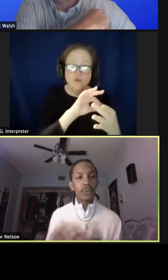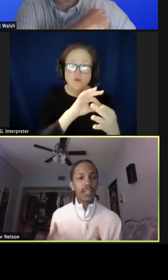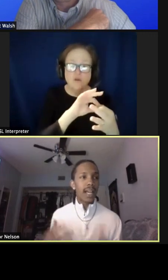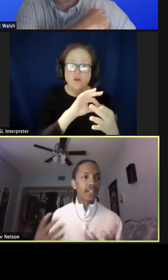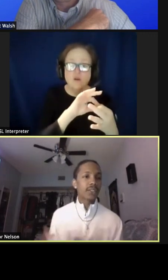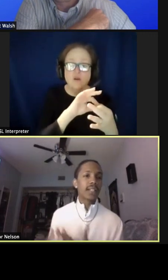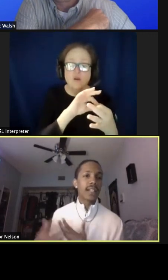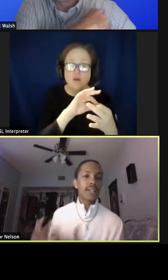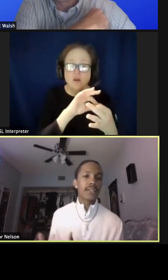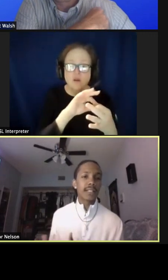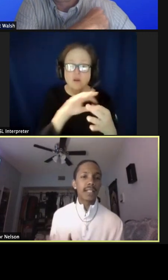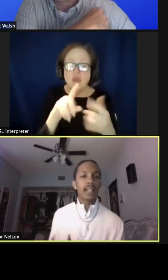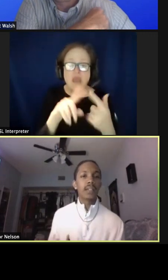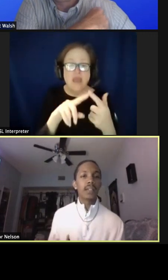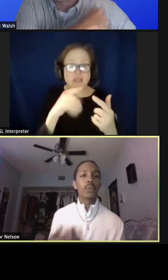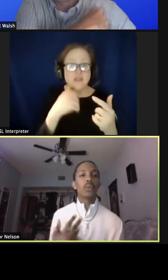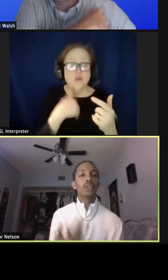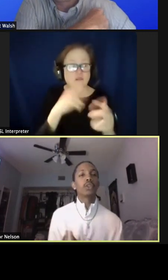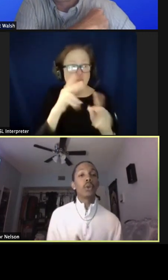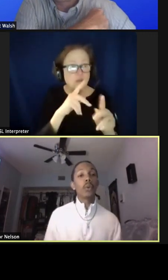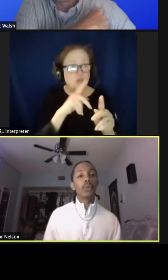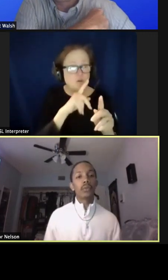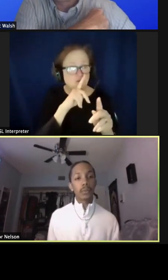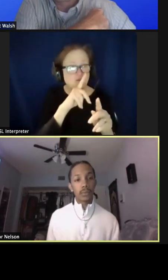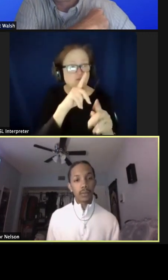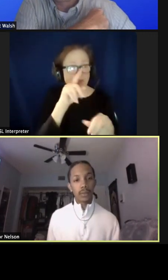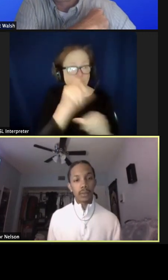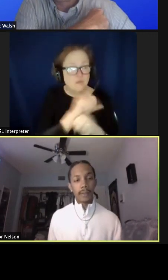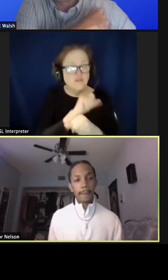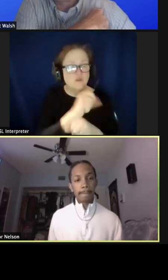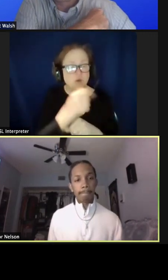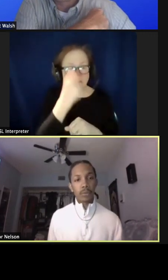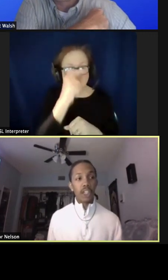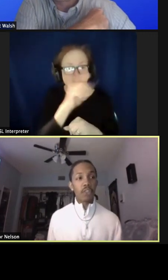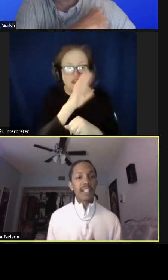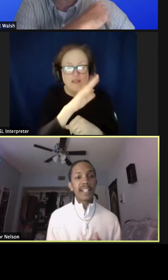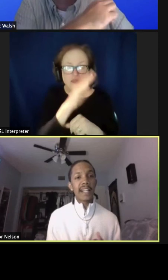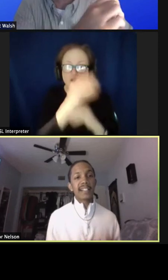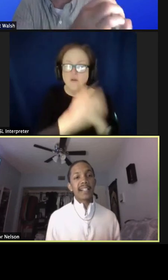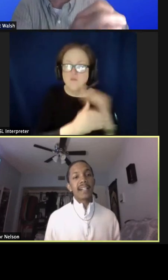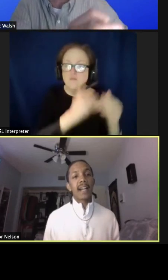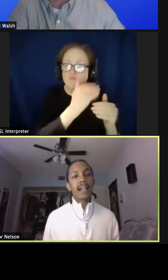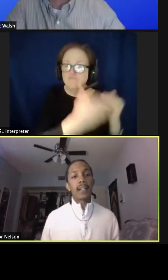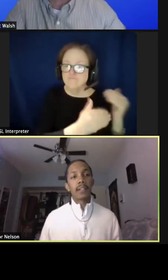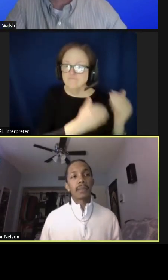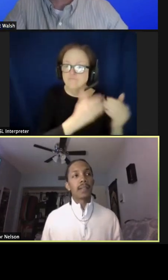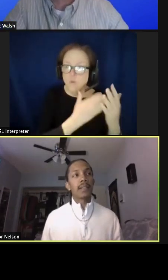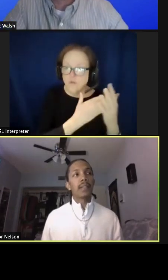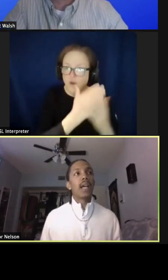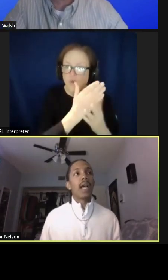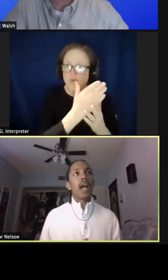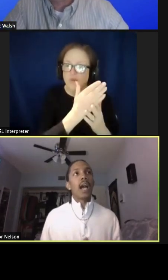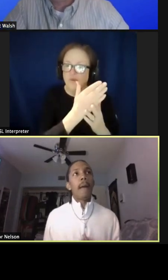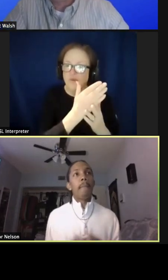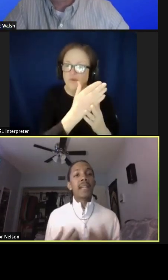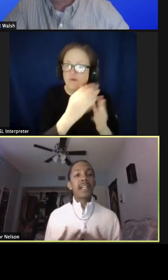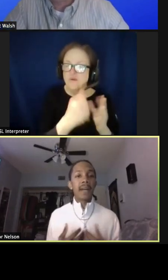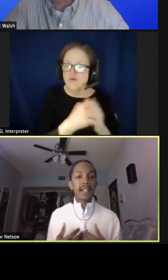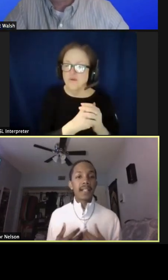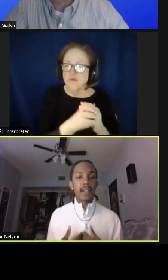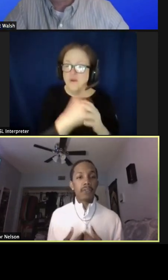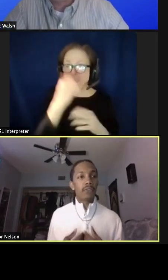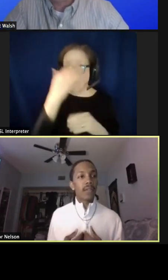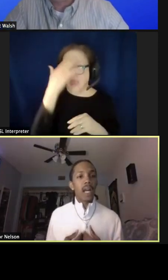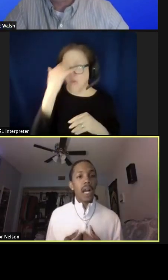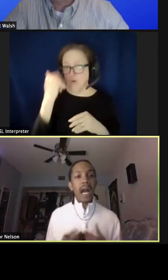people you can actually understand what you're going through. And the reason I say that is because me,